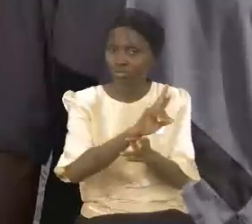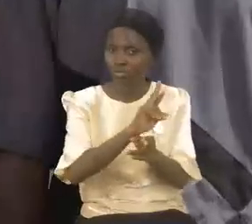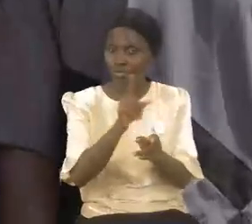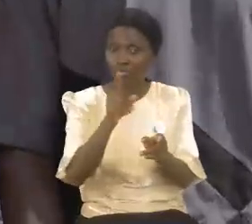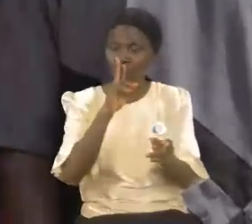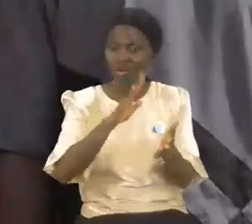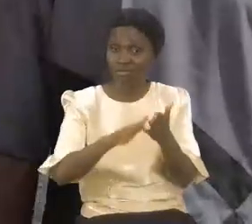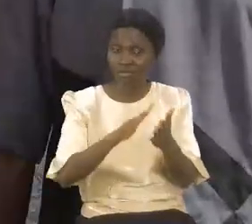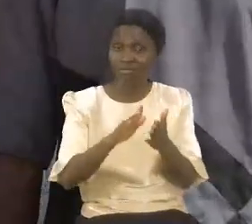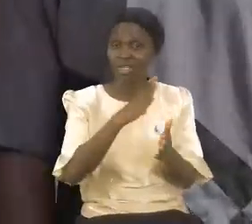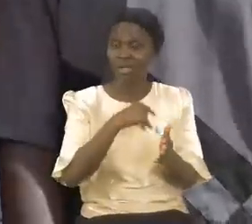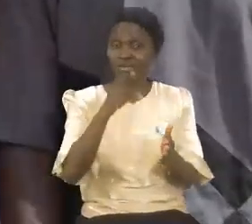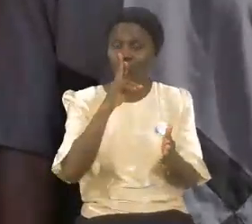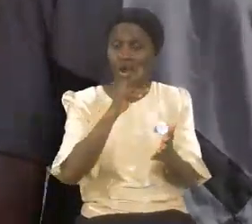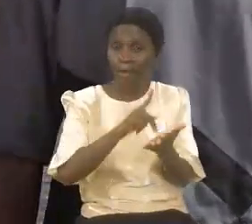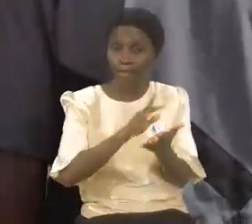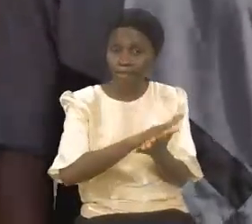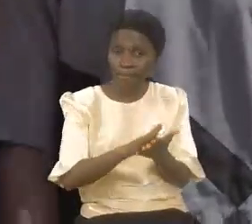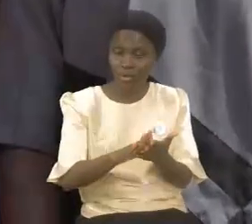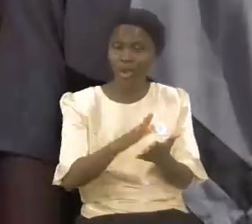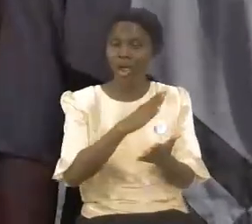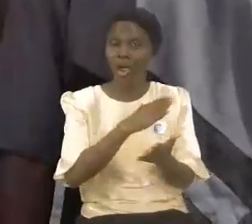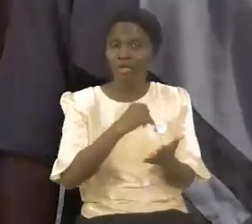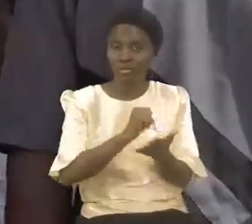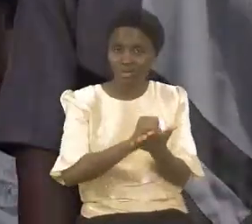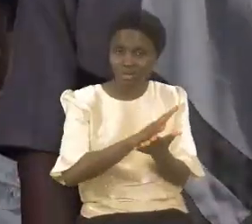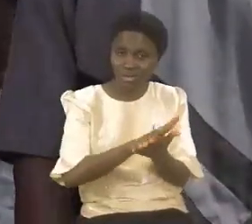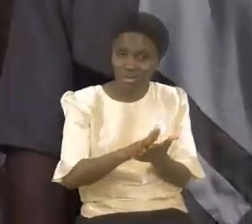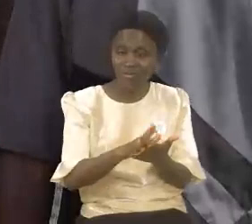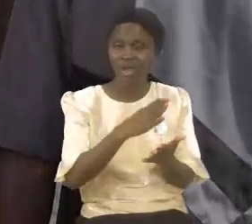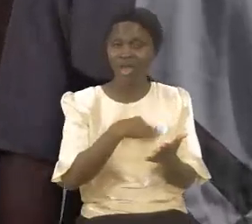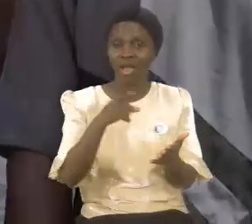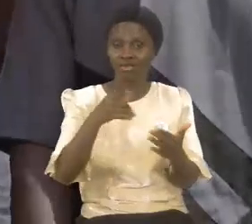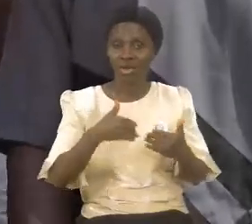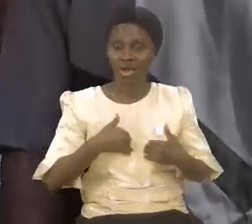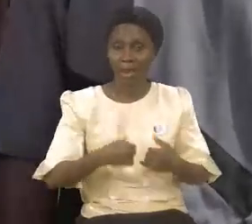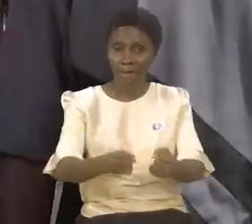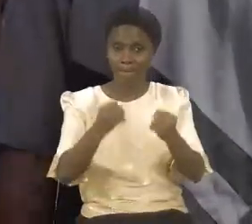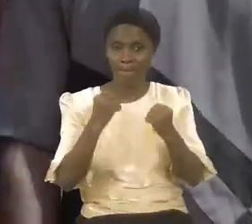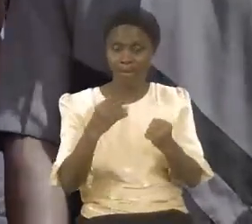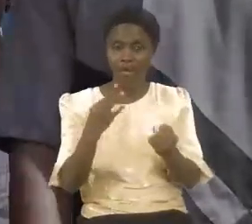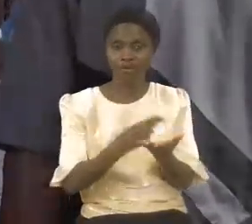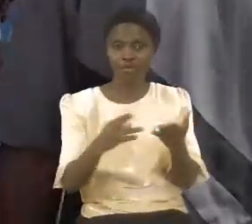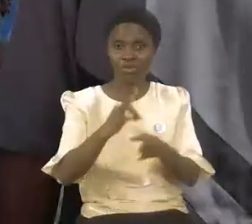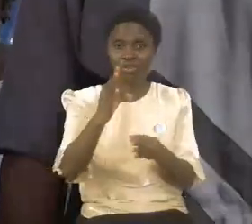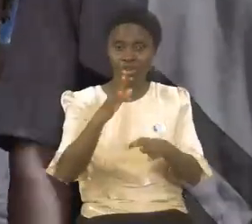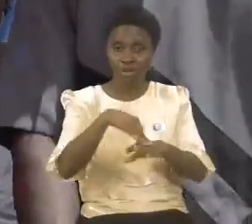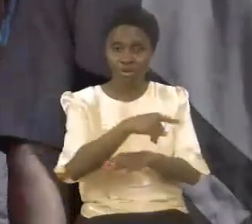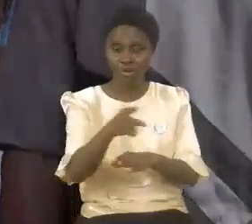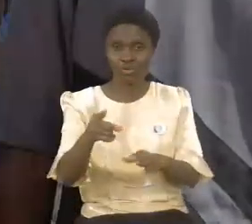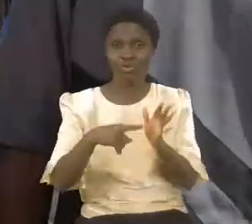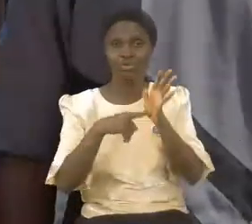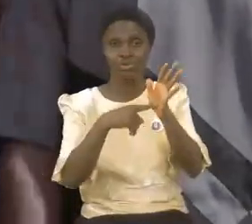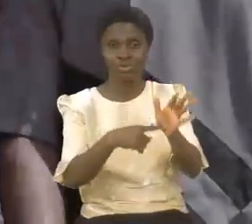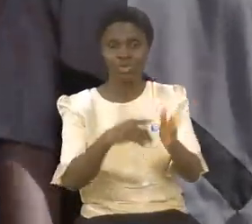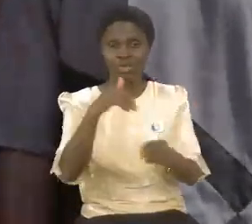Holy Ghost and you have the power of the Holy Ghost moving in your life and manifesting in